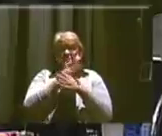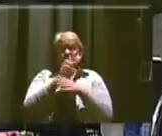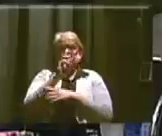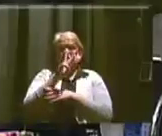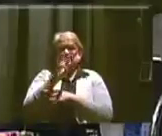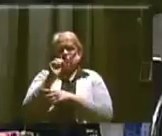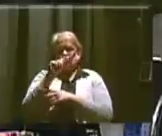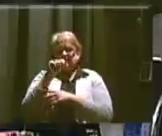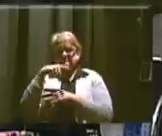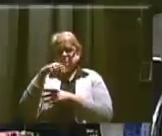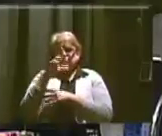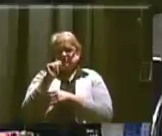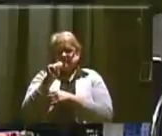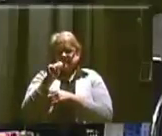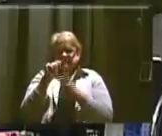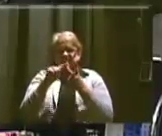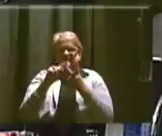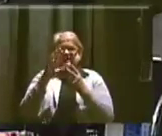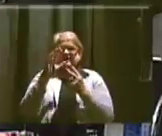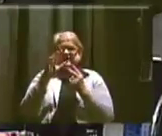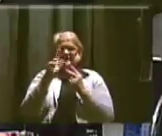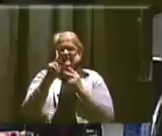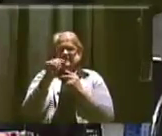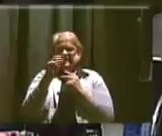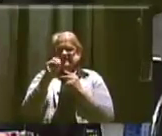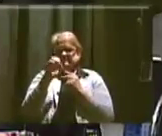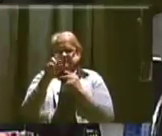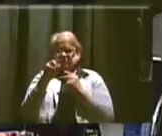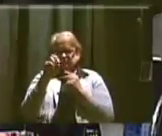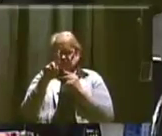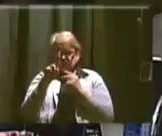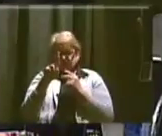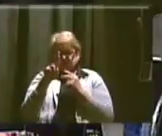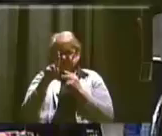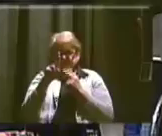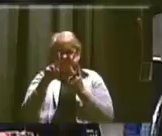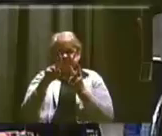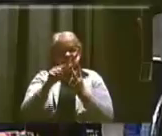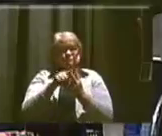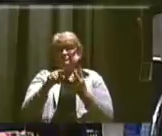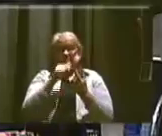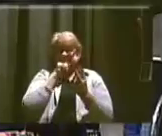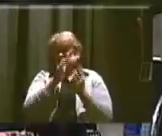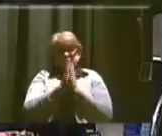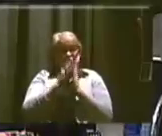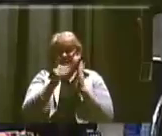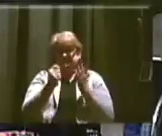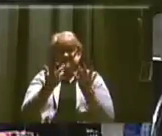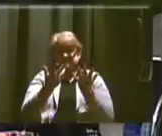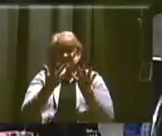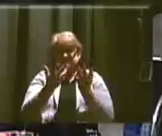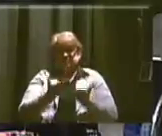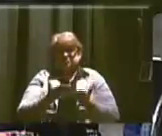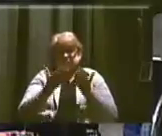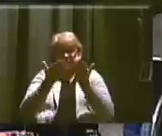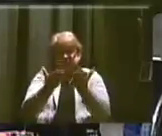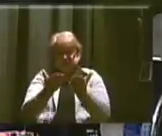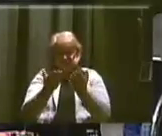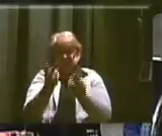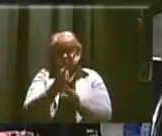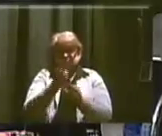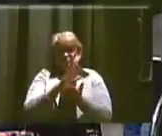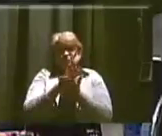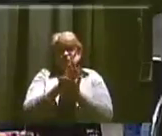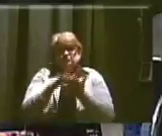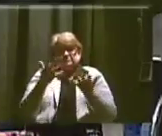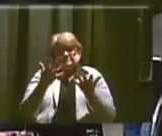Westport and Camer, and it was not at their request. It was provided to them, and